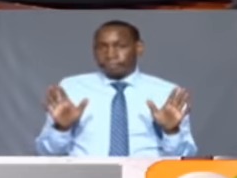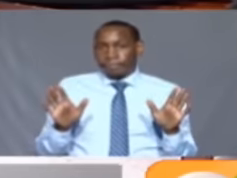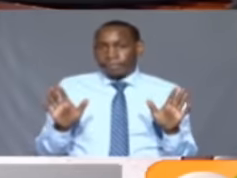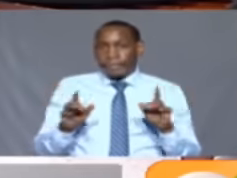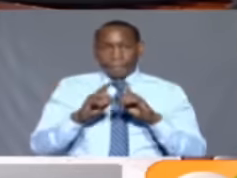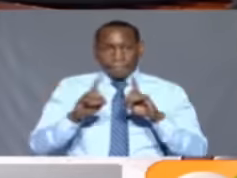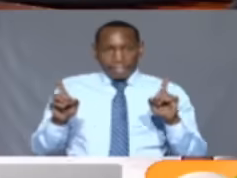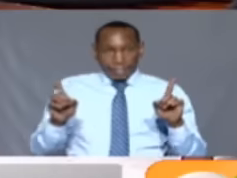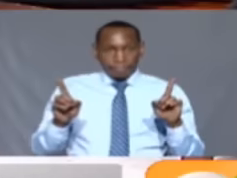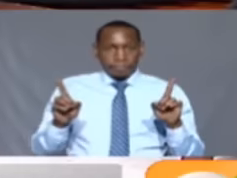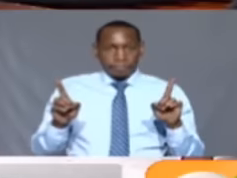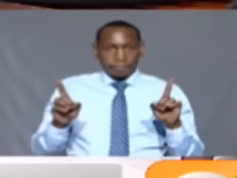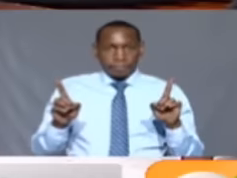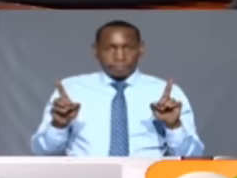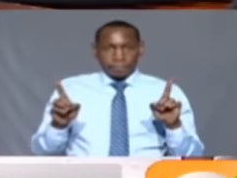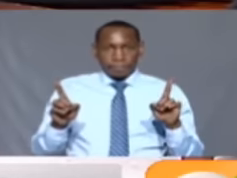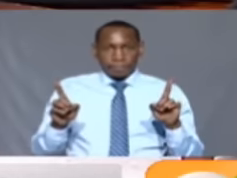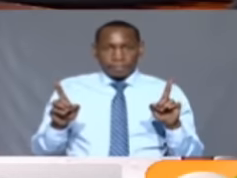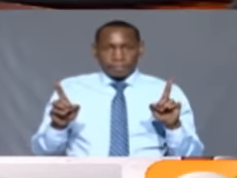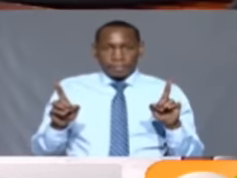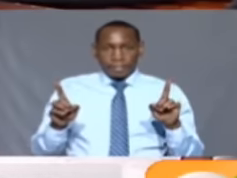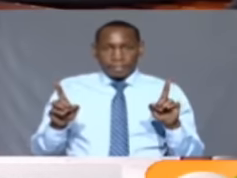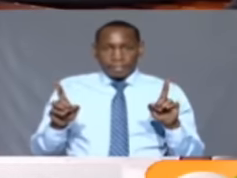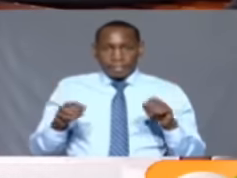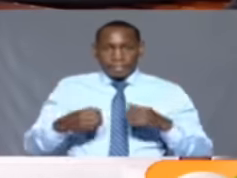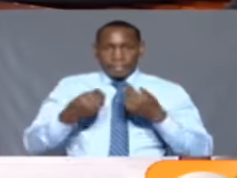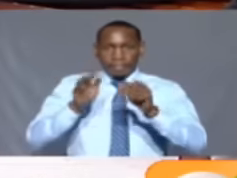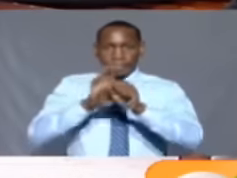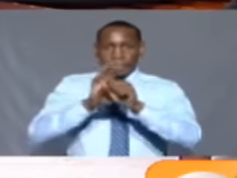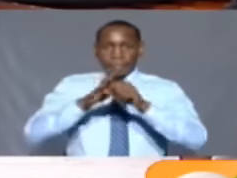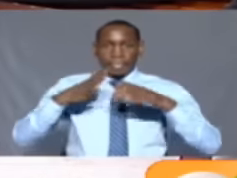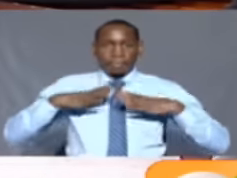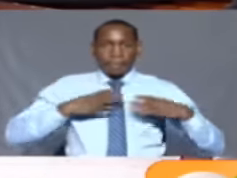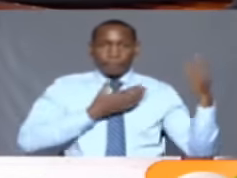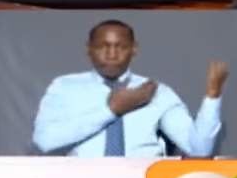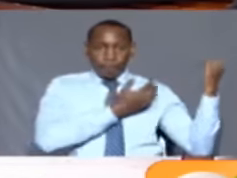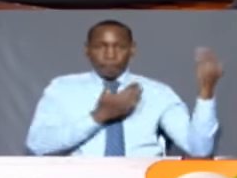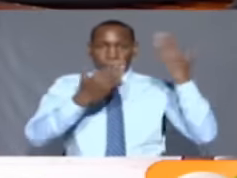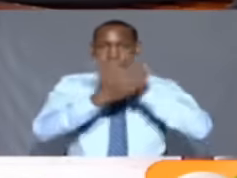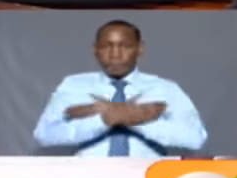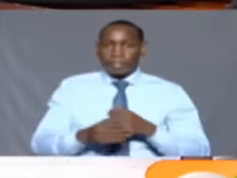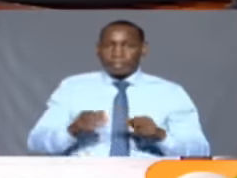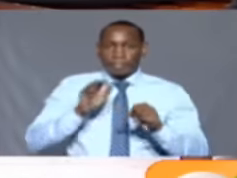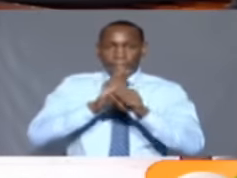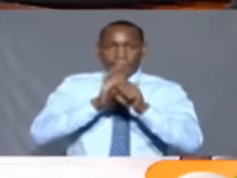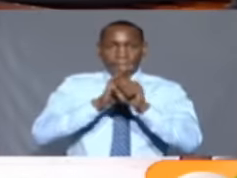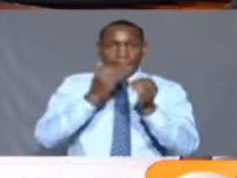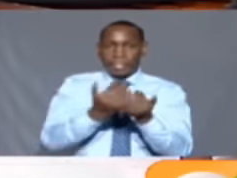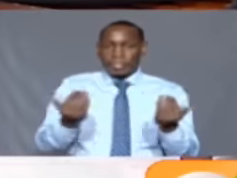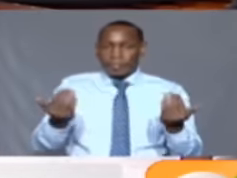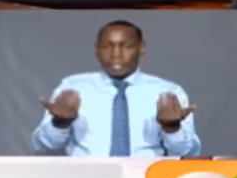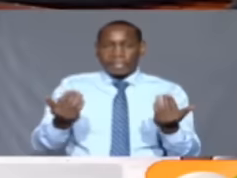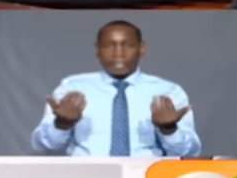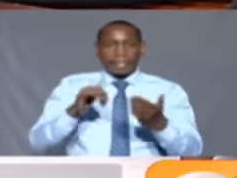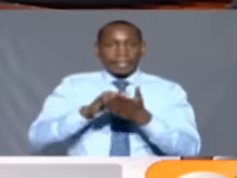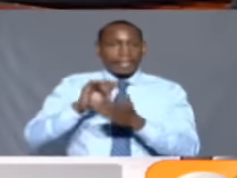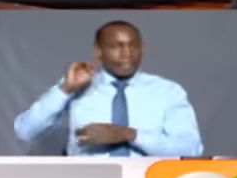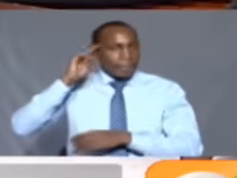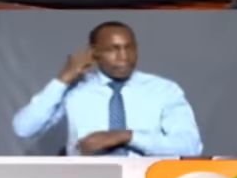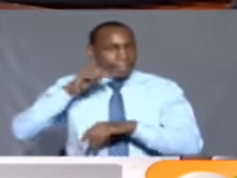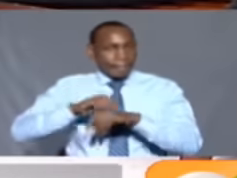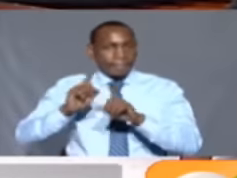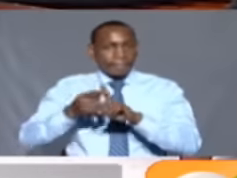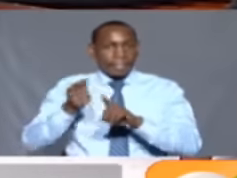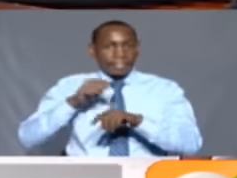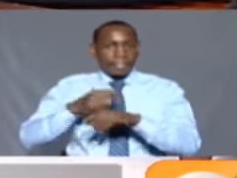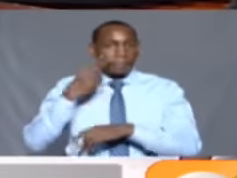But you know what? You're giving a lot of people hope tonight. You know that? A lot of young kids mm-hmm. who thought when they first saw you